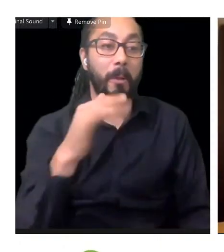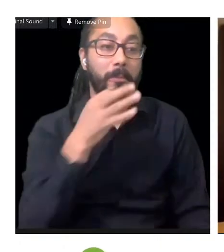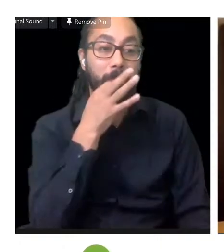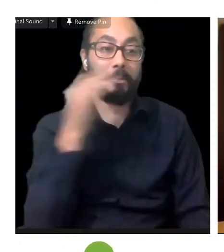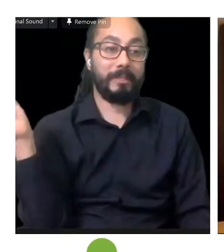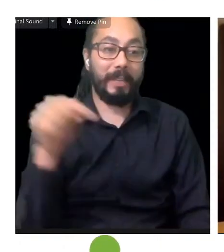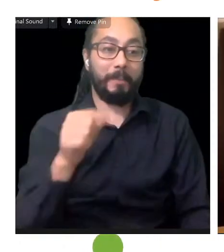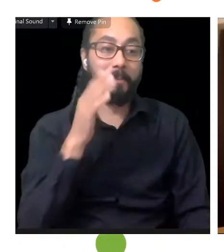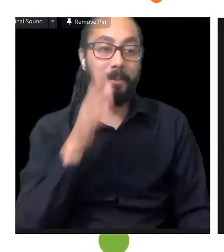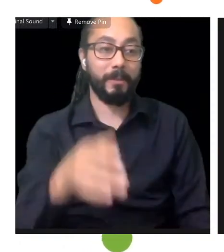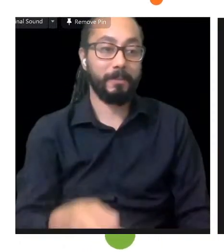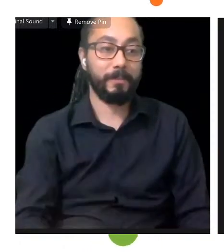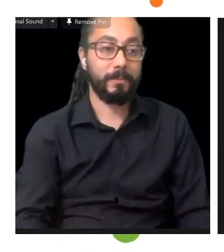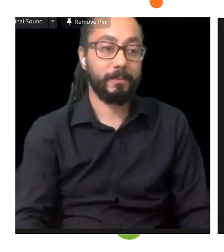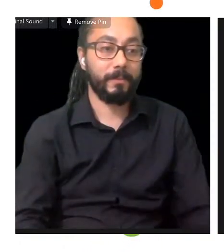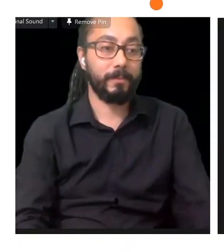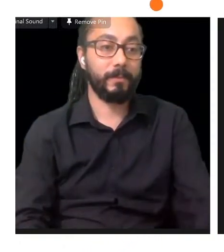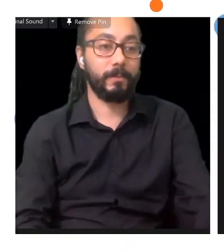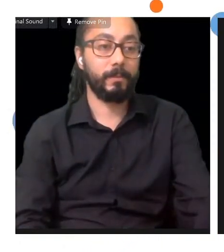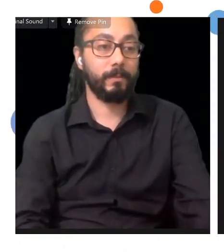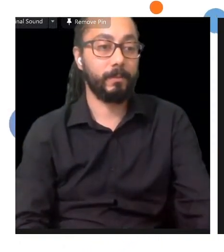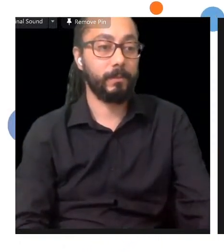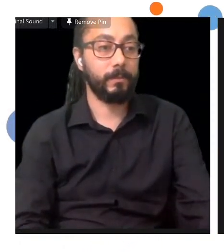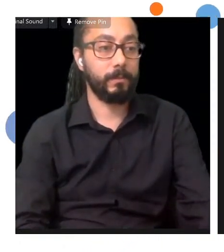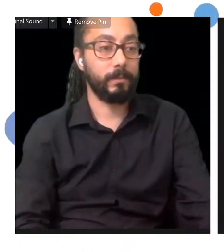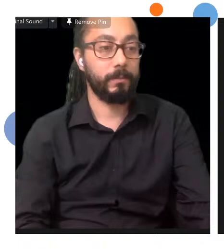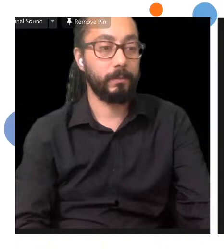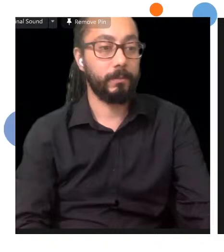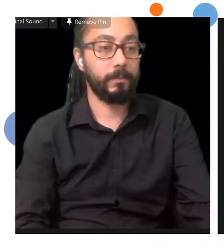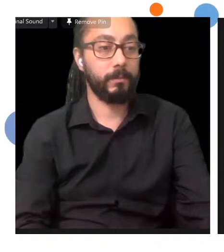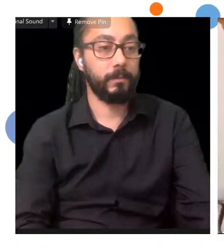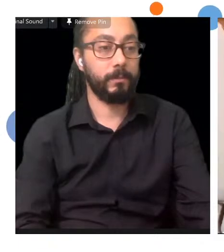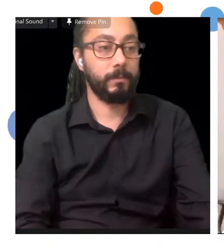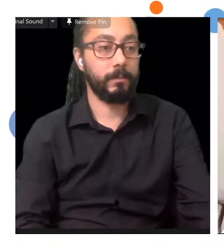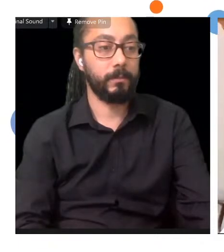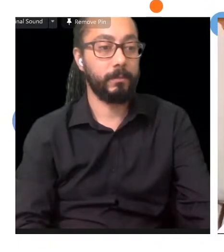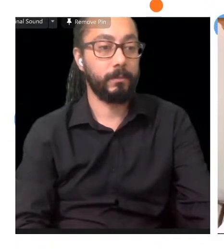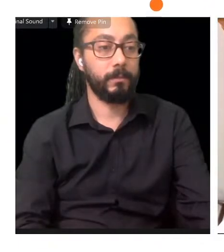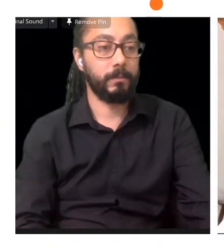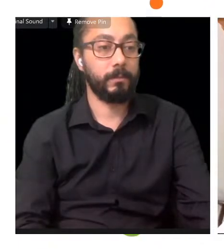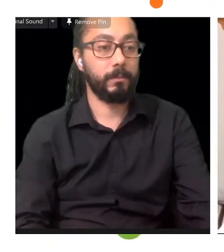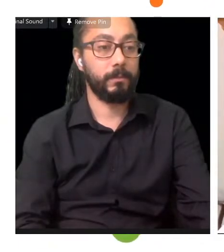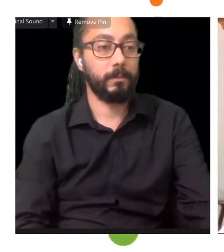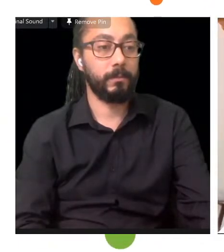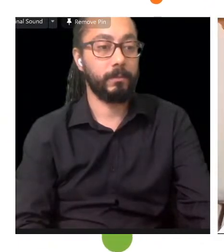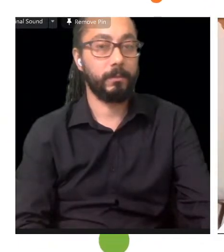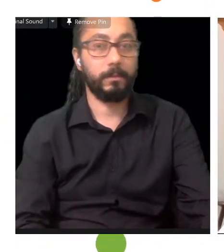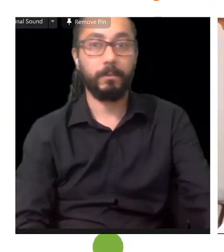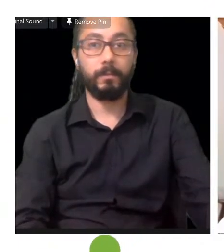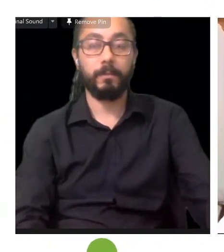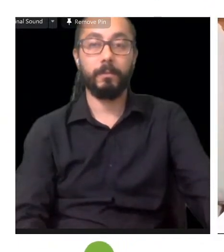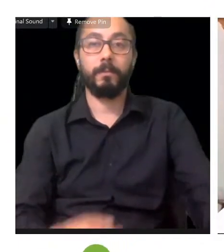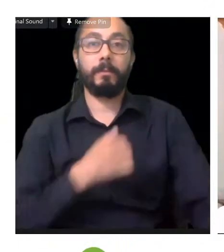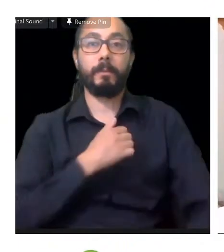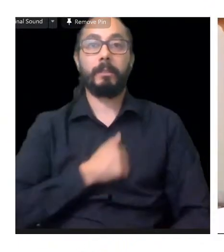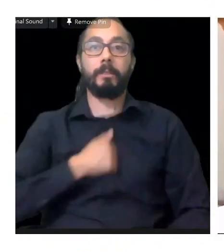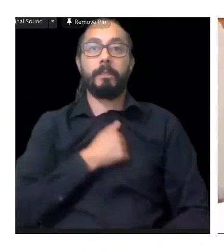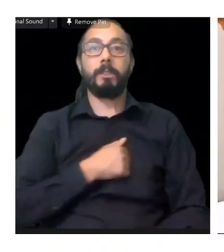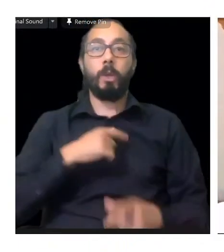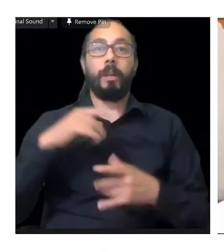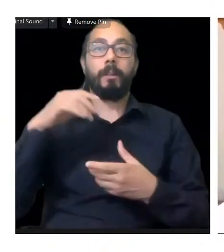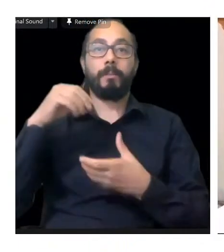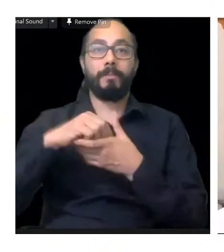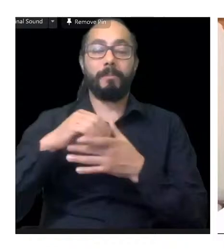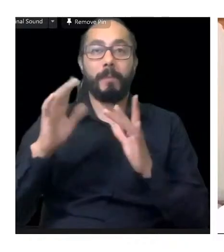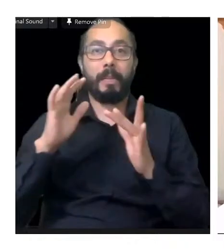Paul knows how to make it. All right. Is it working? There you go. Thank you. Sorry, in a remote location, I struggle to get my internet